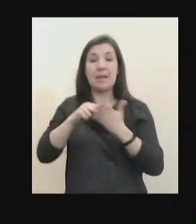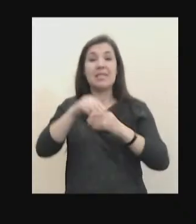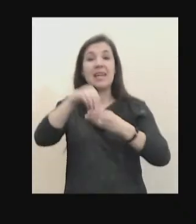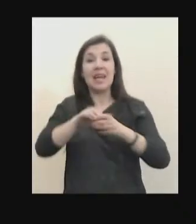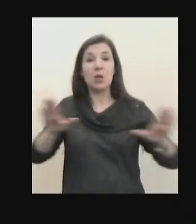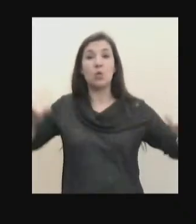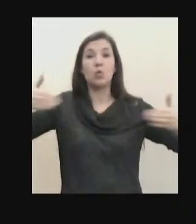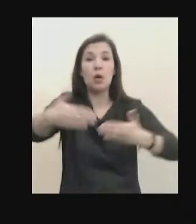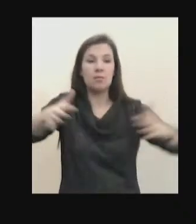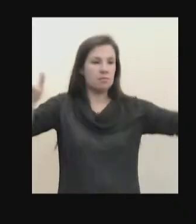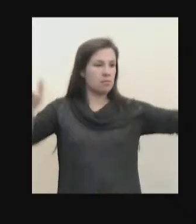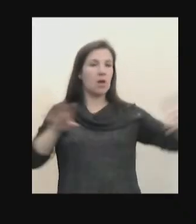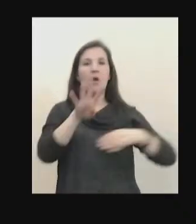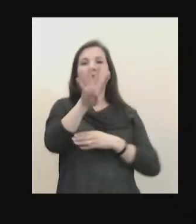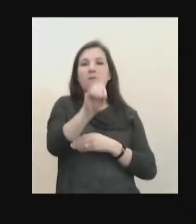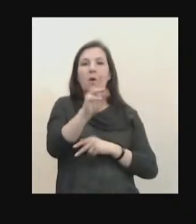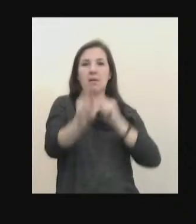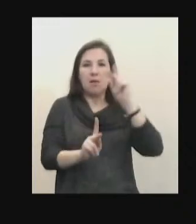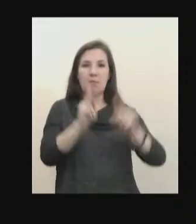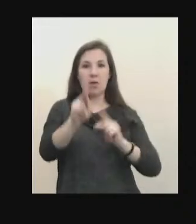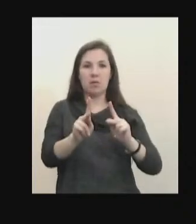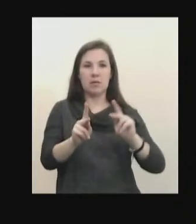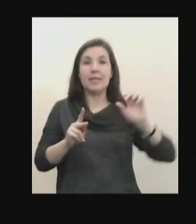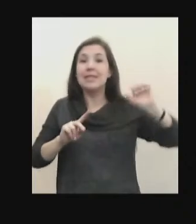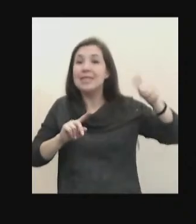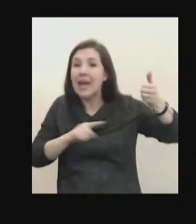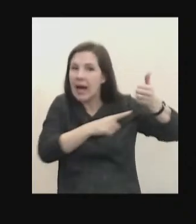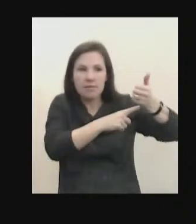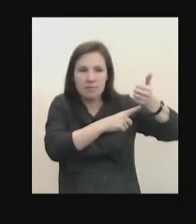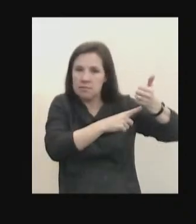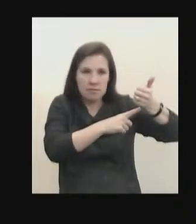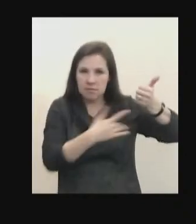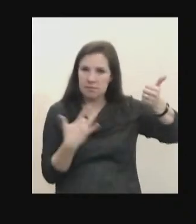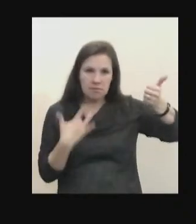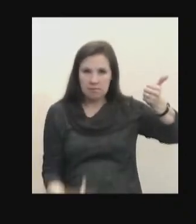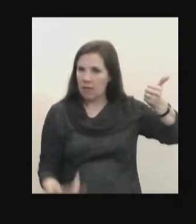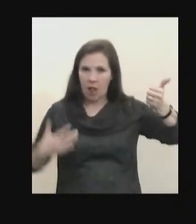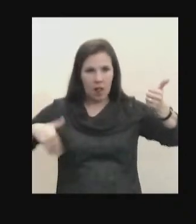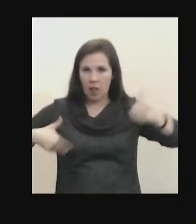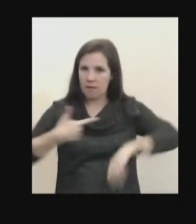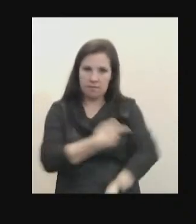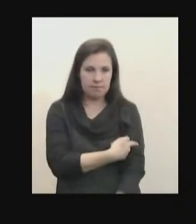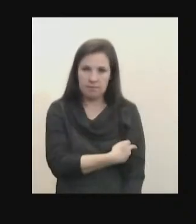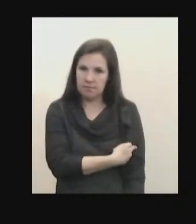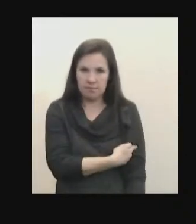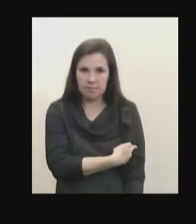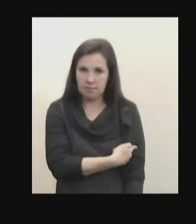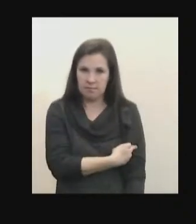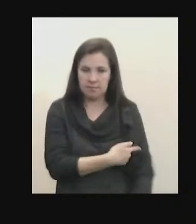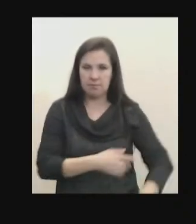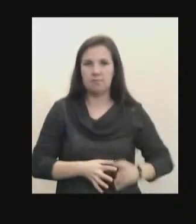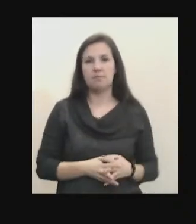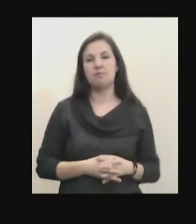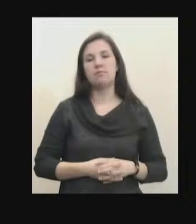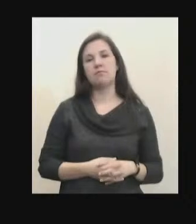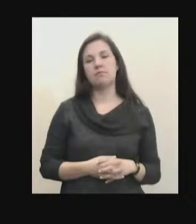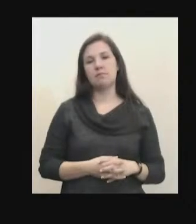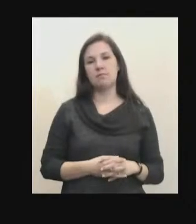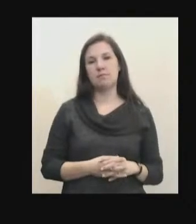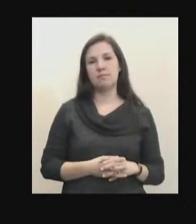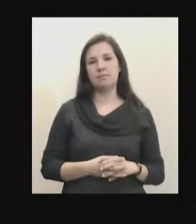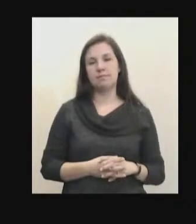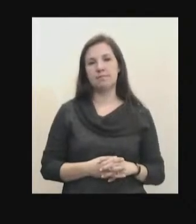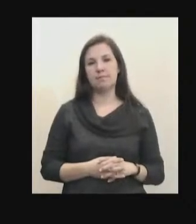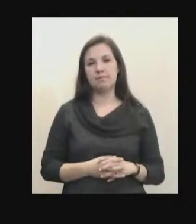40 people, 10 of them, in all likelihood, on average, will not have even received